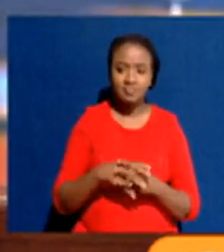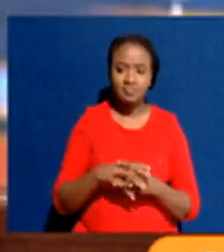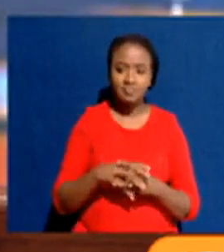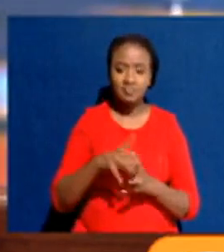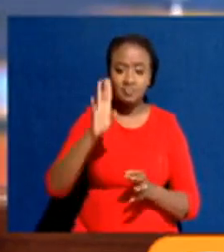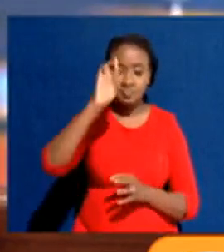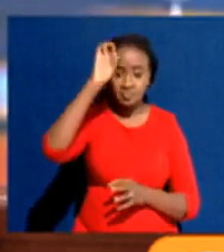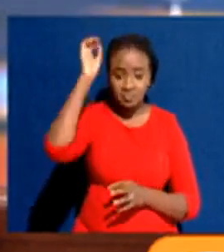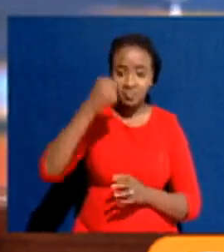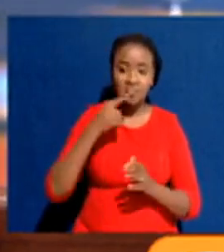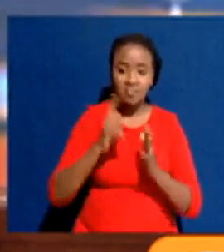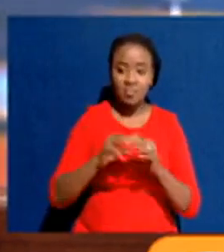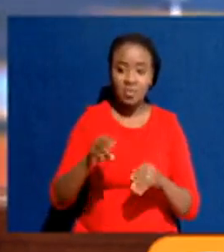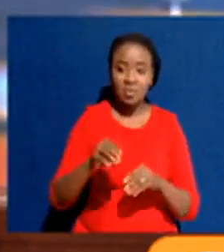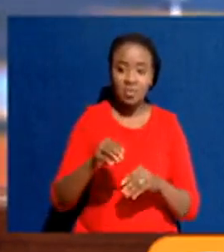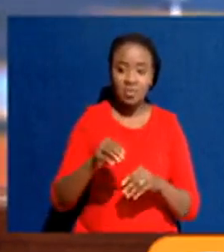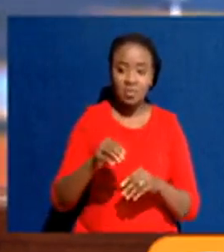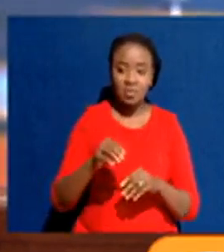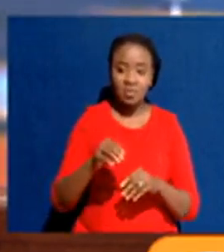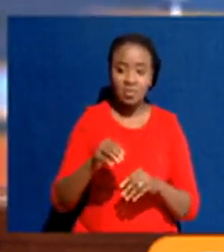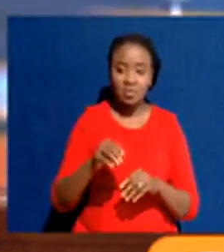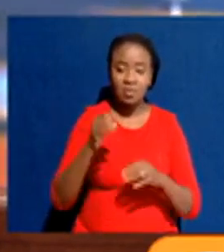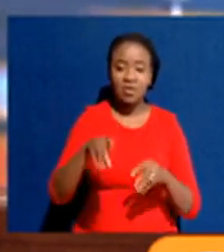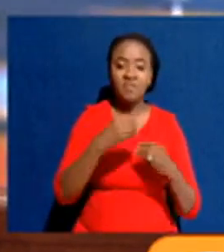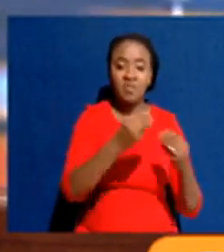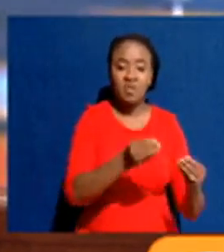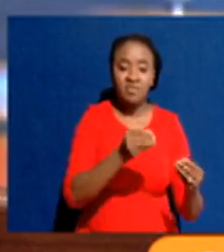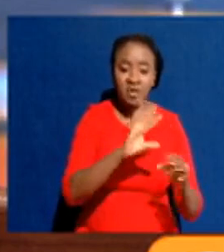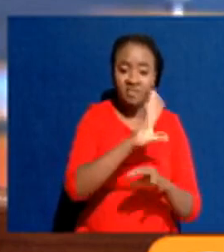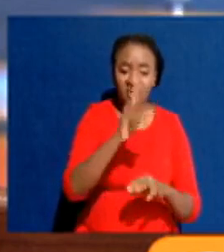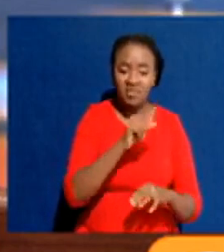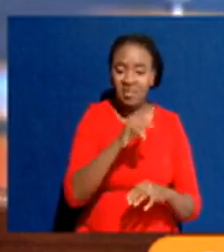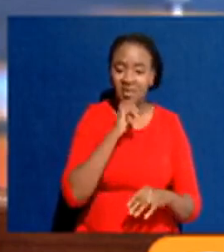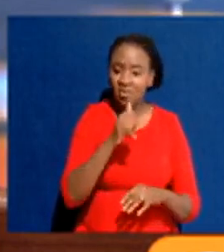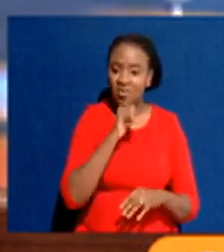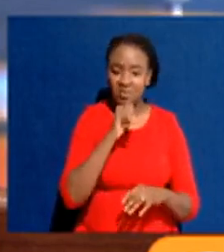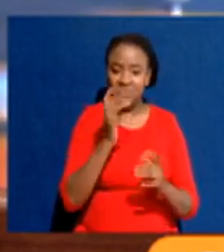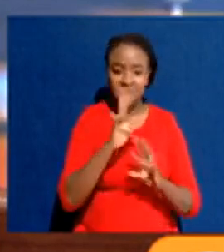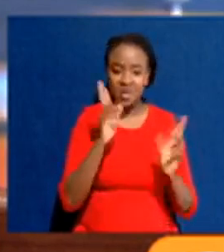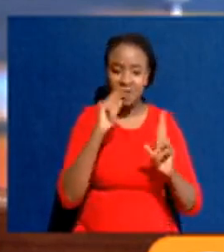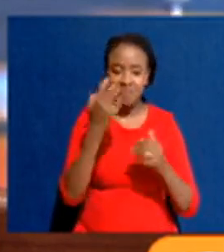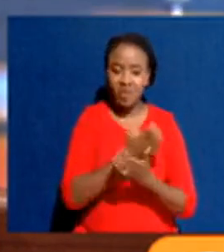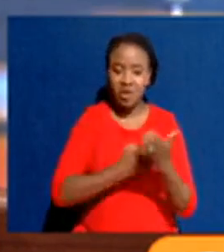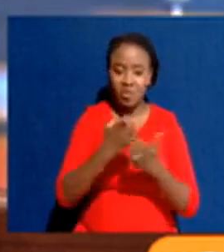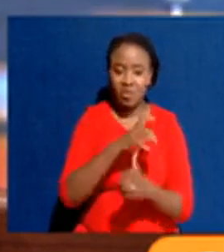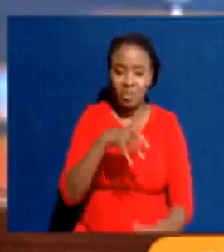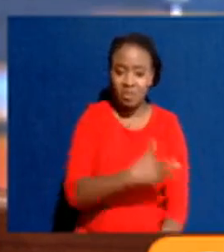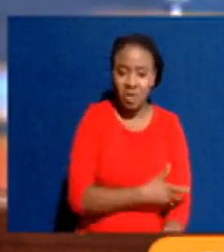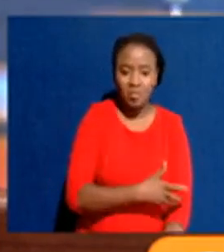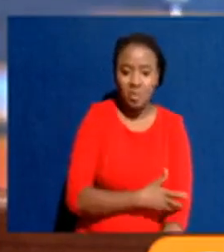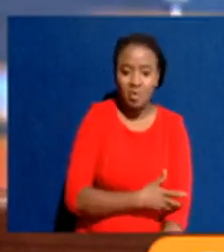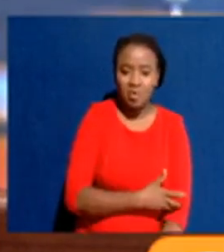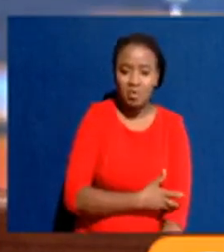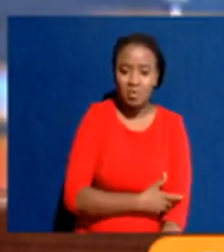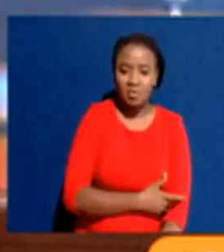give Africans, they are not still mature for the economic power. They'll fight and kill each other. Mm. Okay, yeah. So we give them